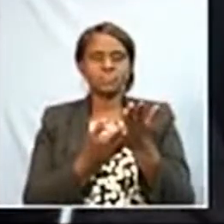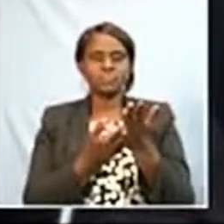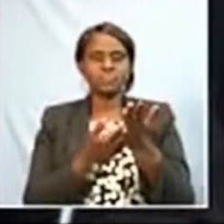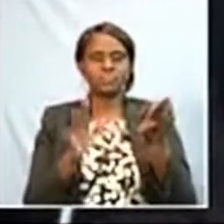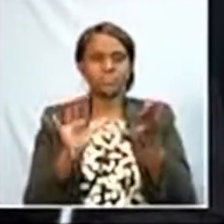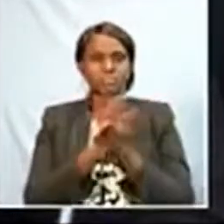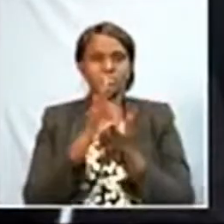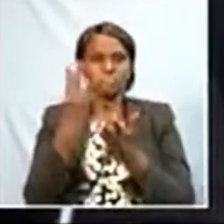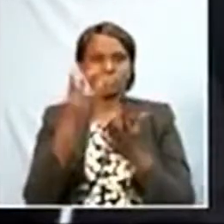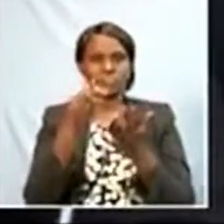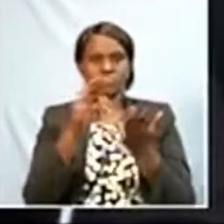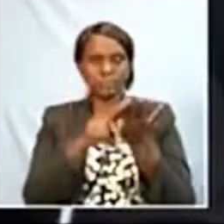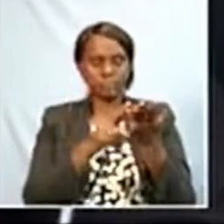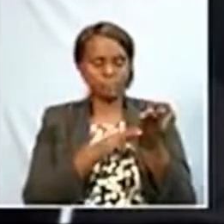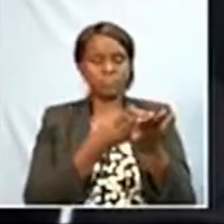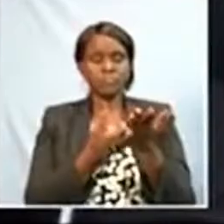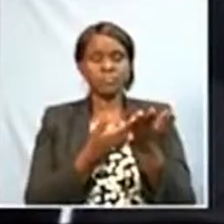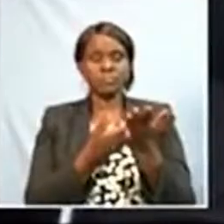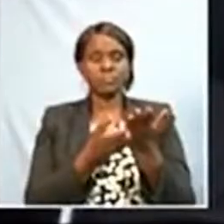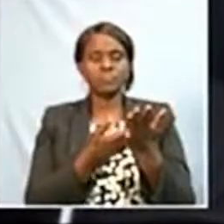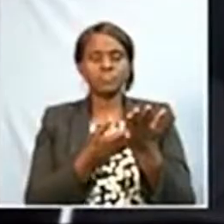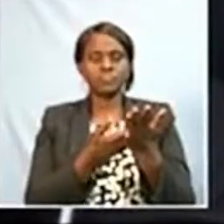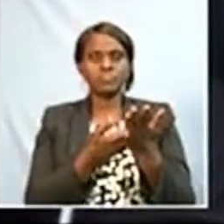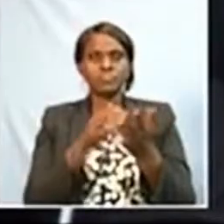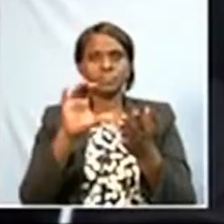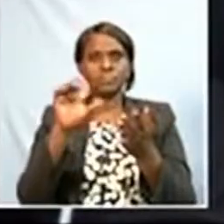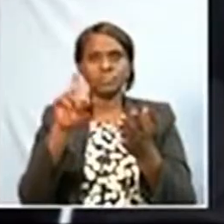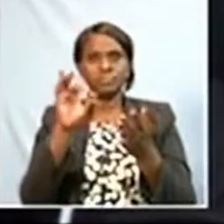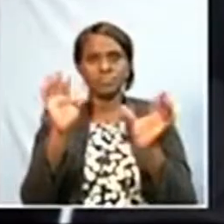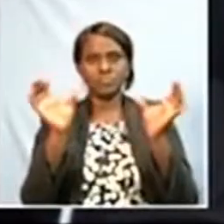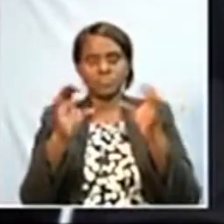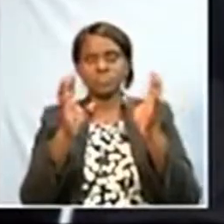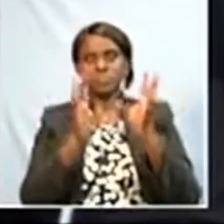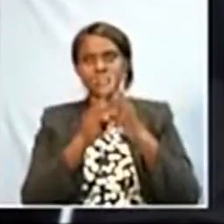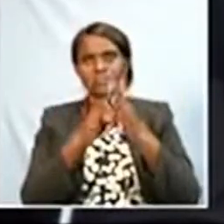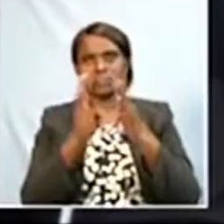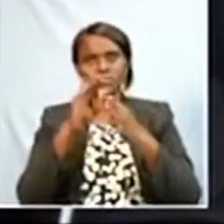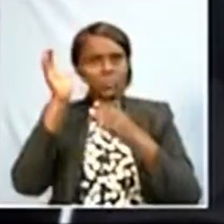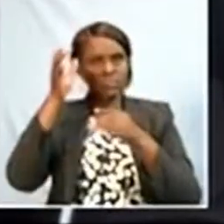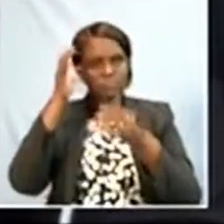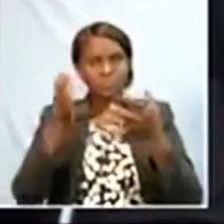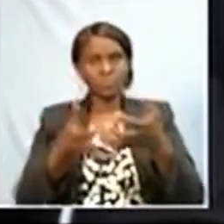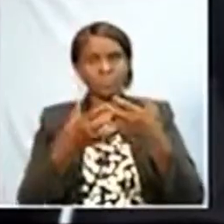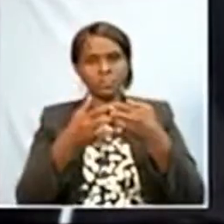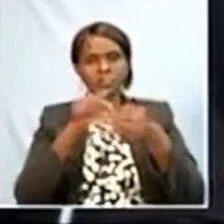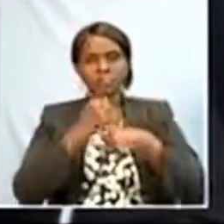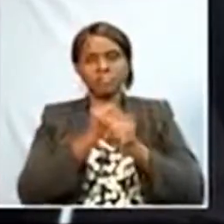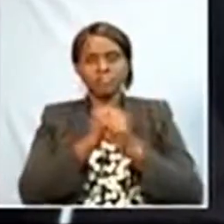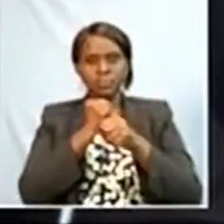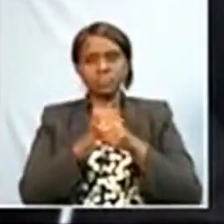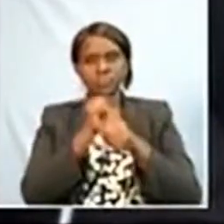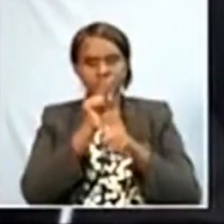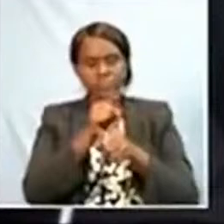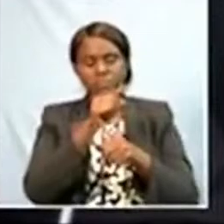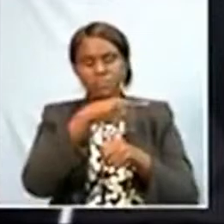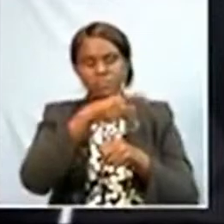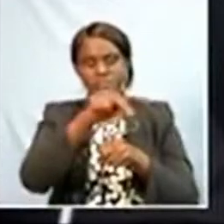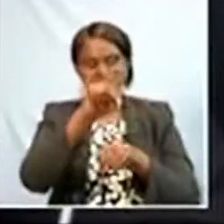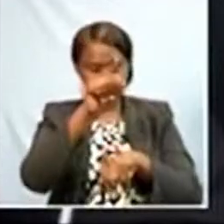Page 4 of the minutes of the CDF committee meeting says the civil engineer produced an update on ongoing community